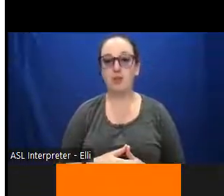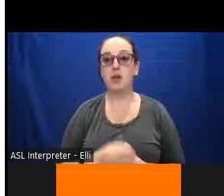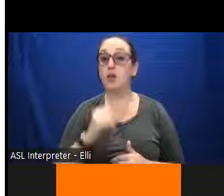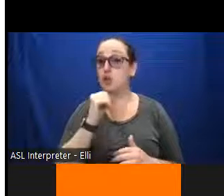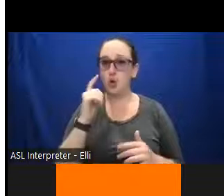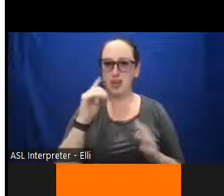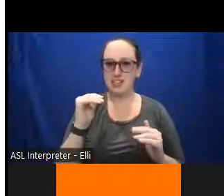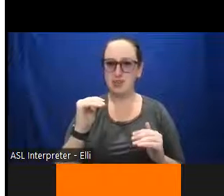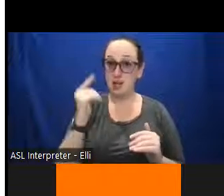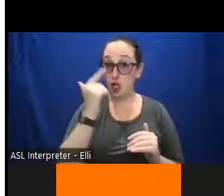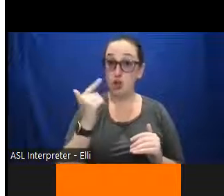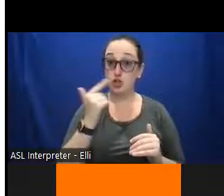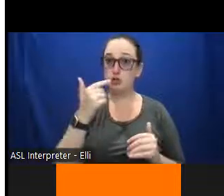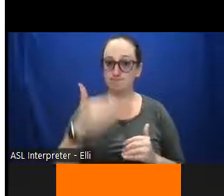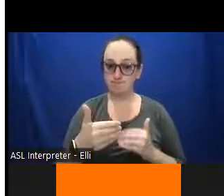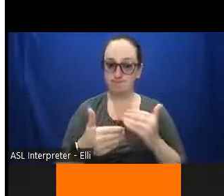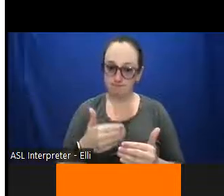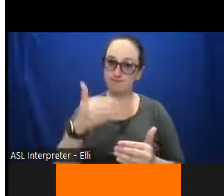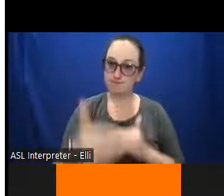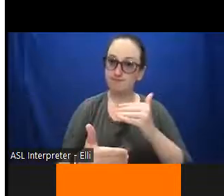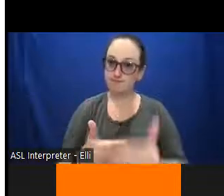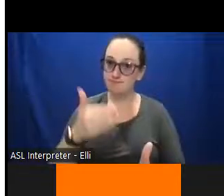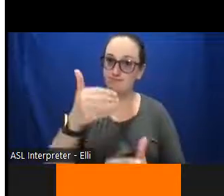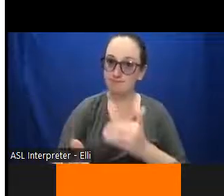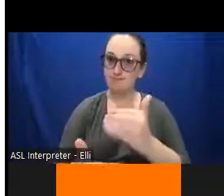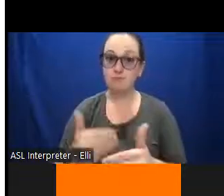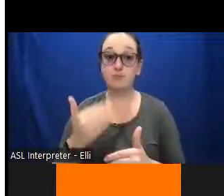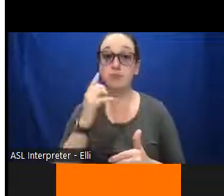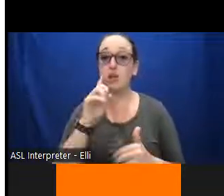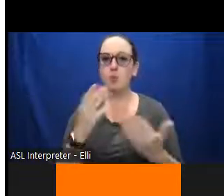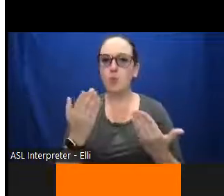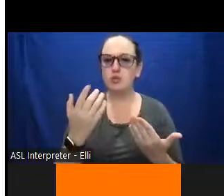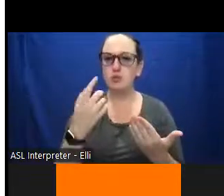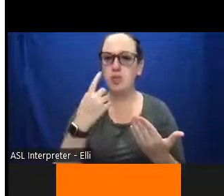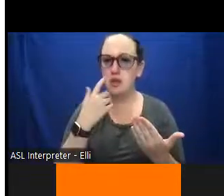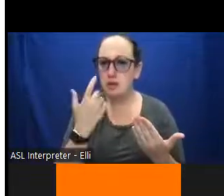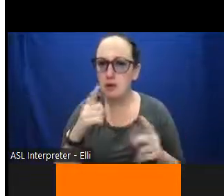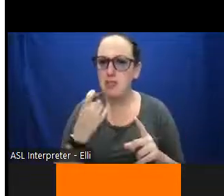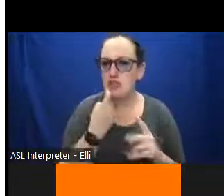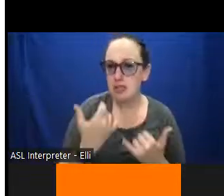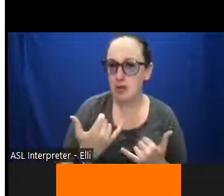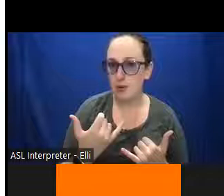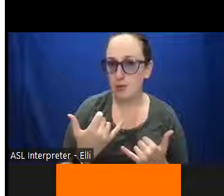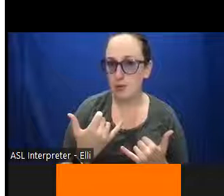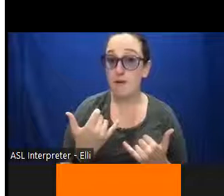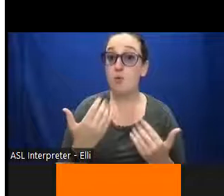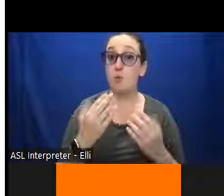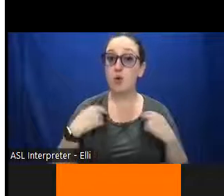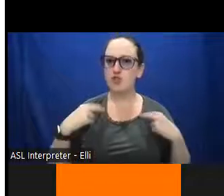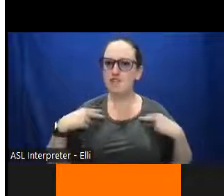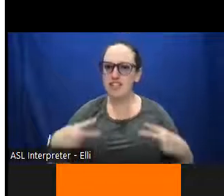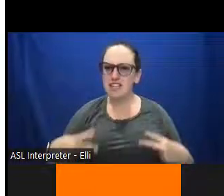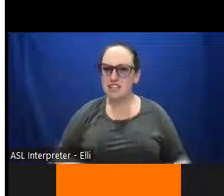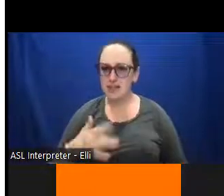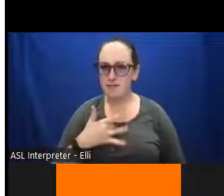logical, linear story. Ask, "What can you recall just now?" Find out what the victim physically felt or saw.